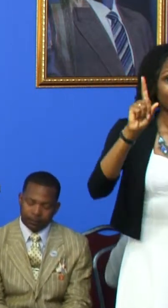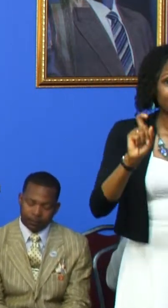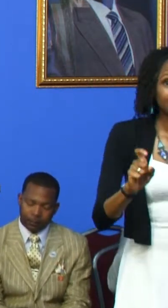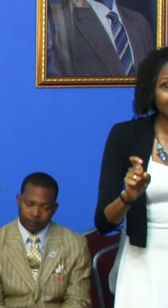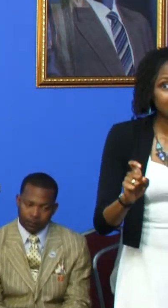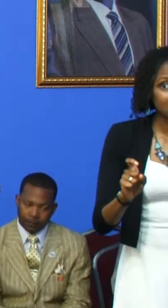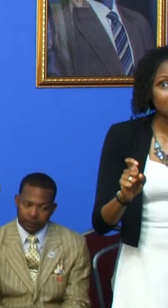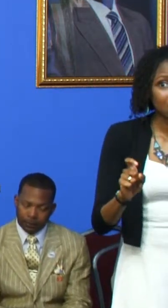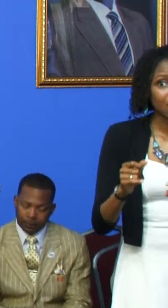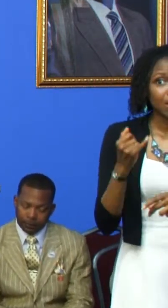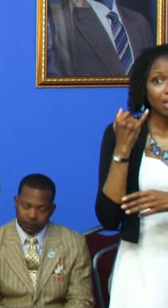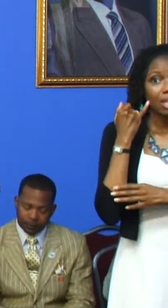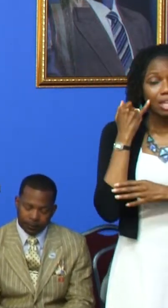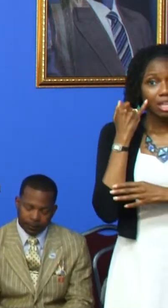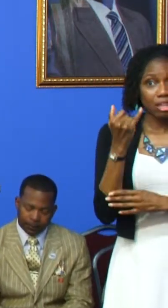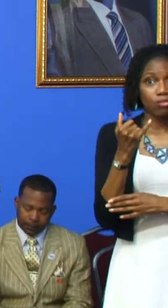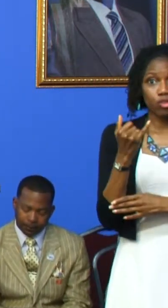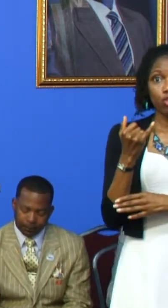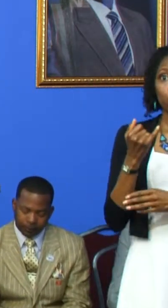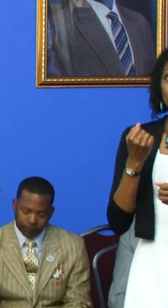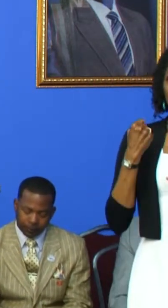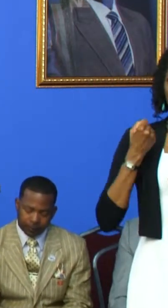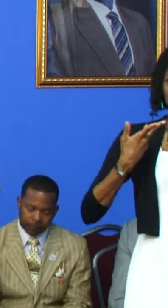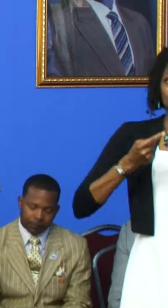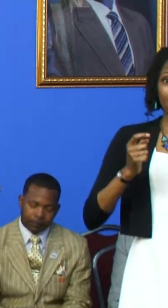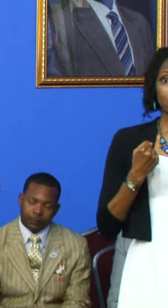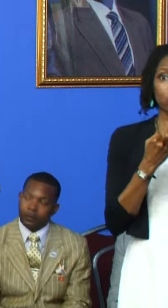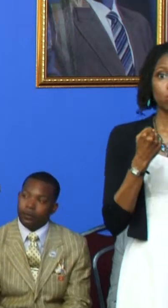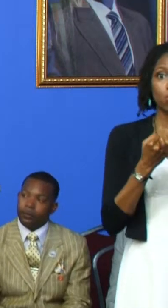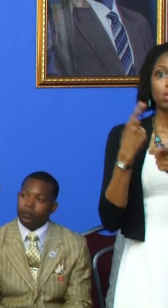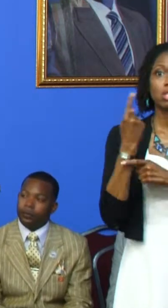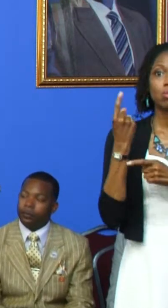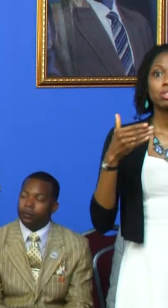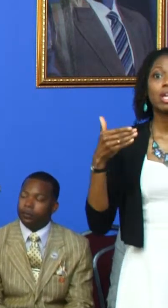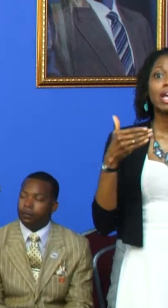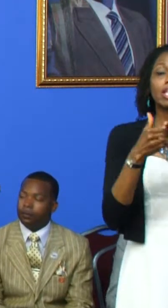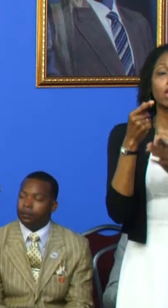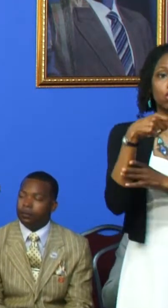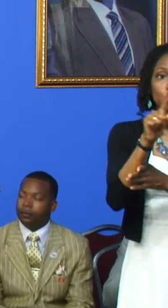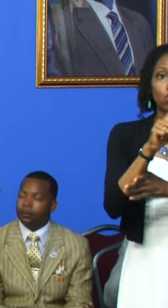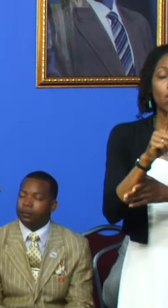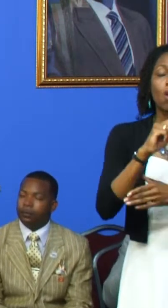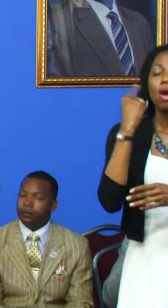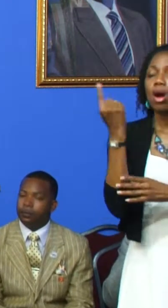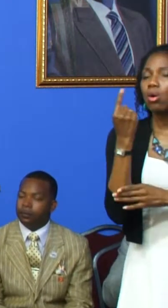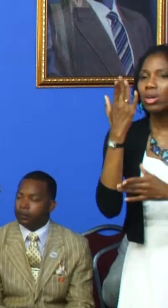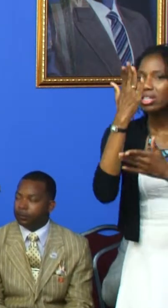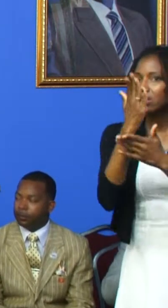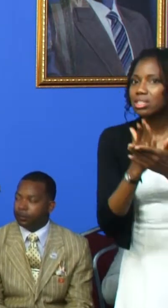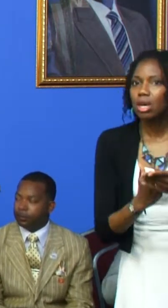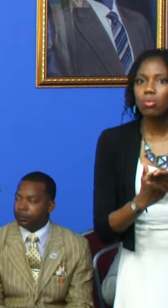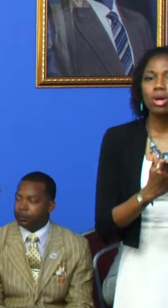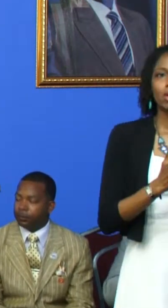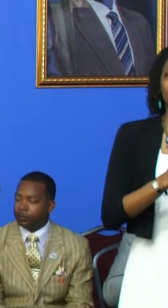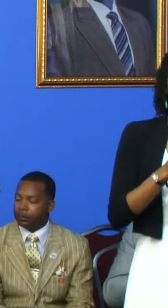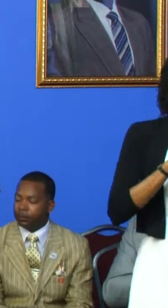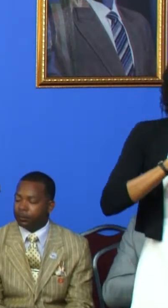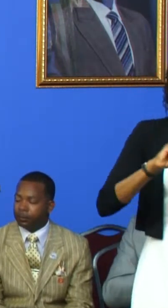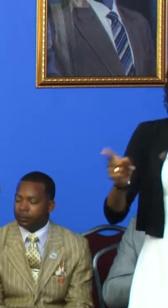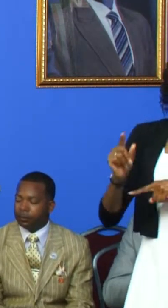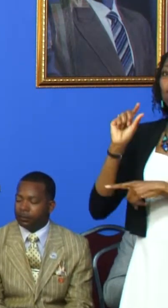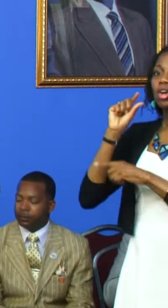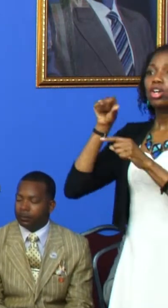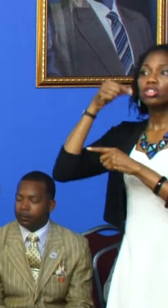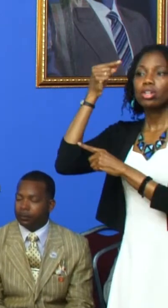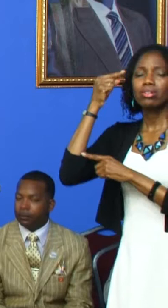you stand up, you're going to get a poll. There's always going to be some, Johnny Green, that's going to run to the governor that's supposed to